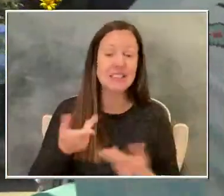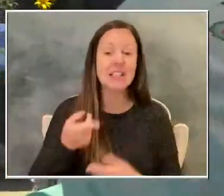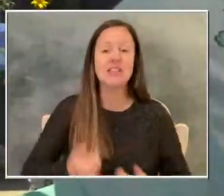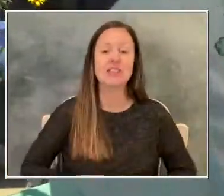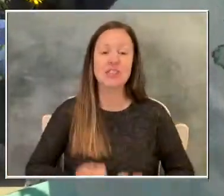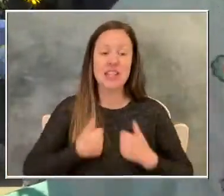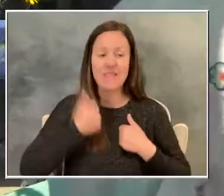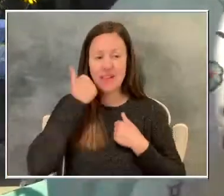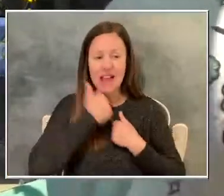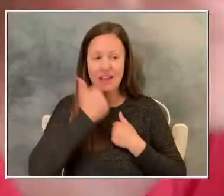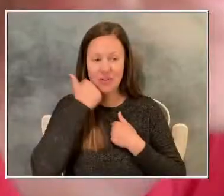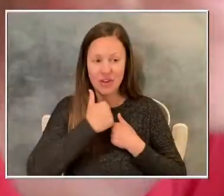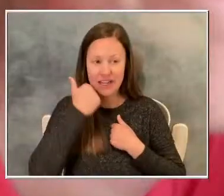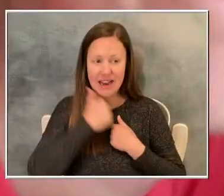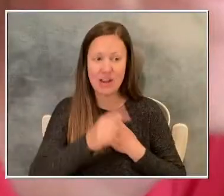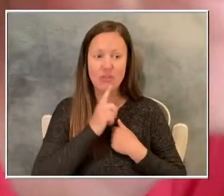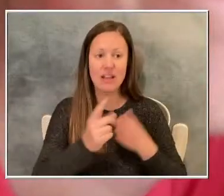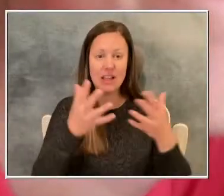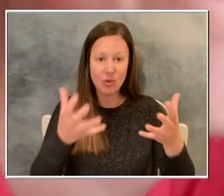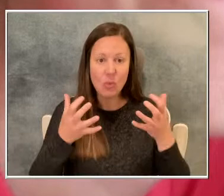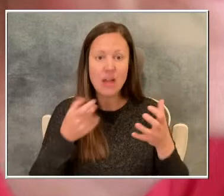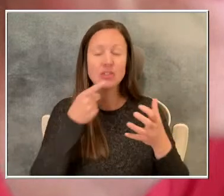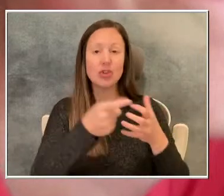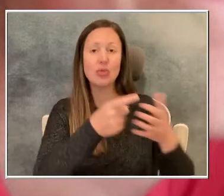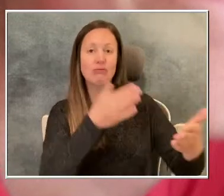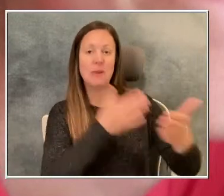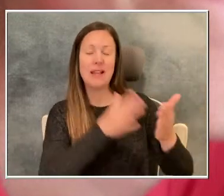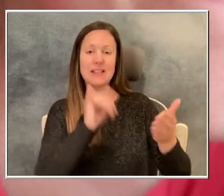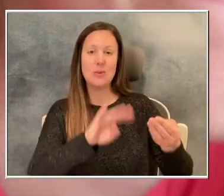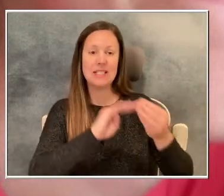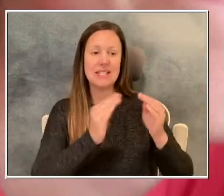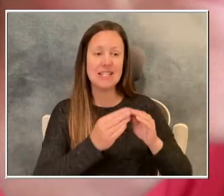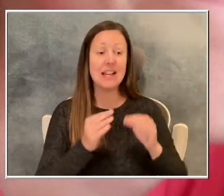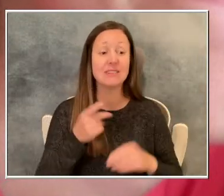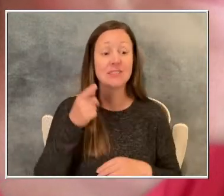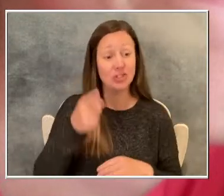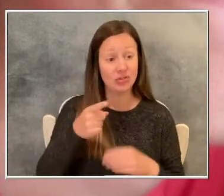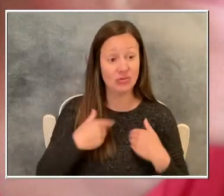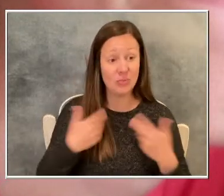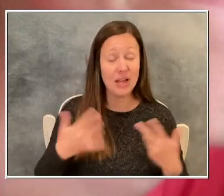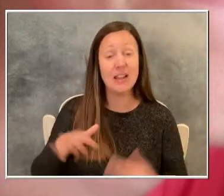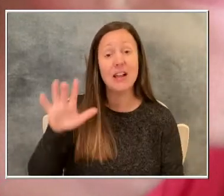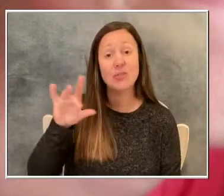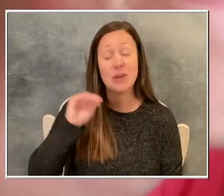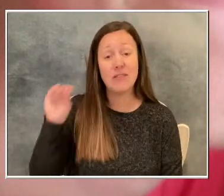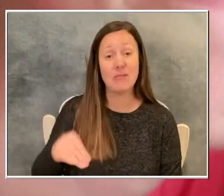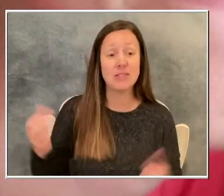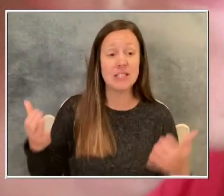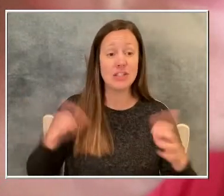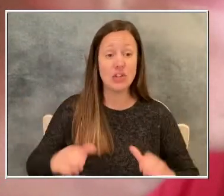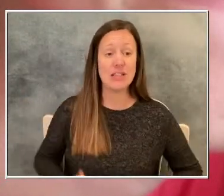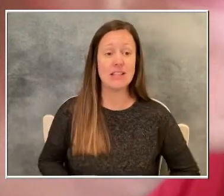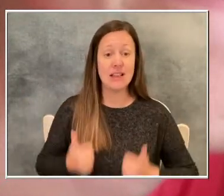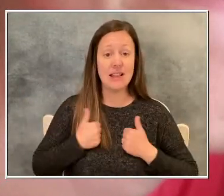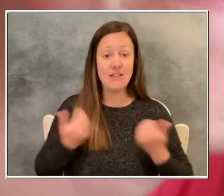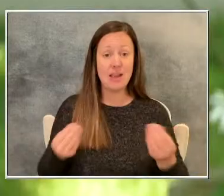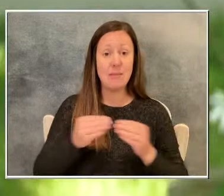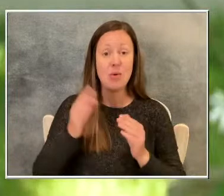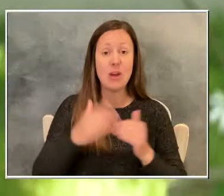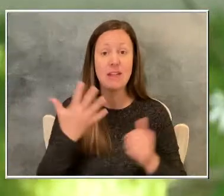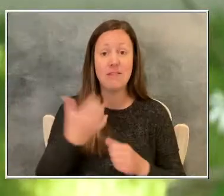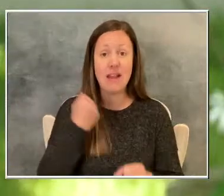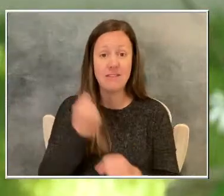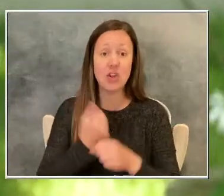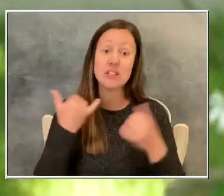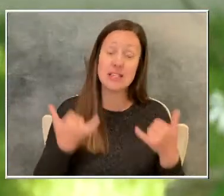to defy statistics. Hers, a 25% chance of living past 5 years. Pam's on year 4.